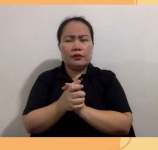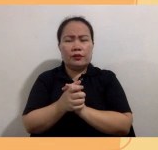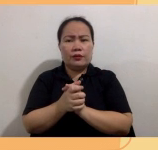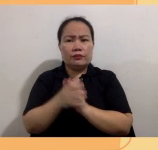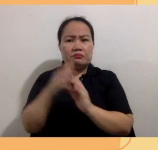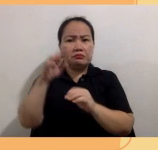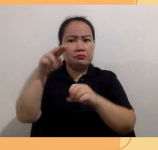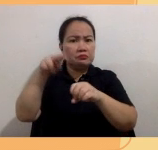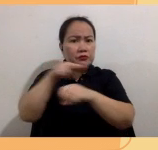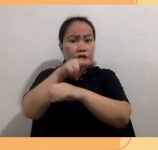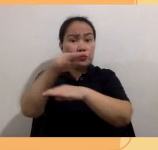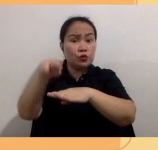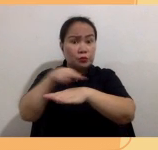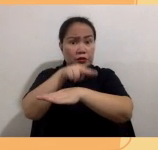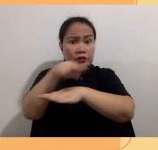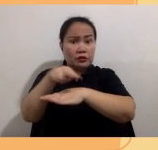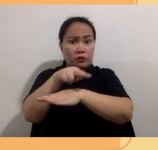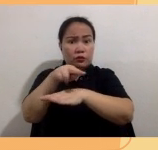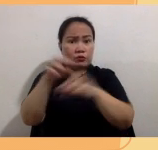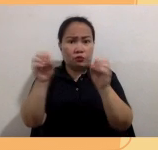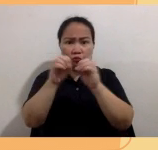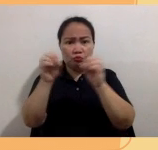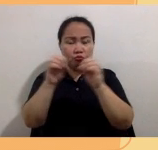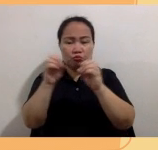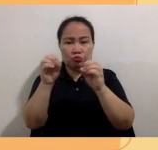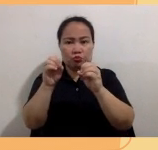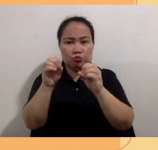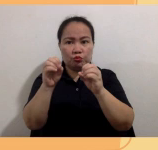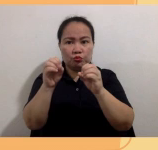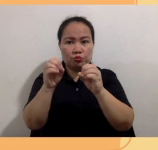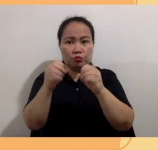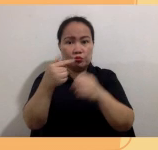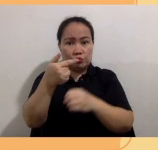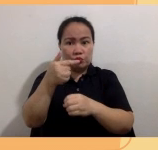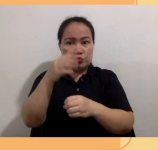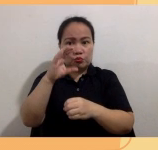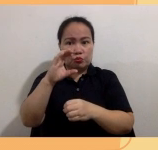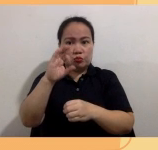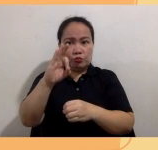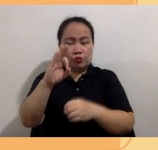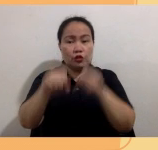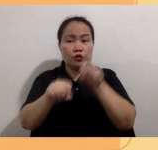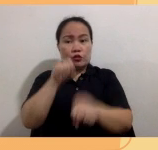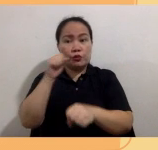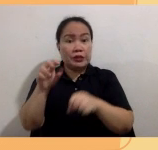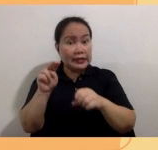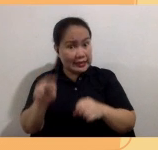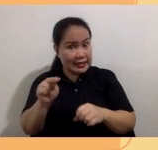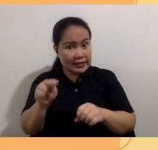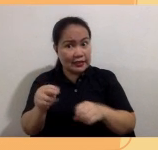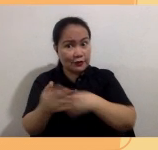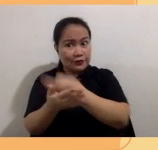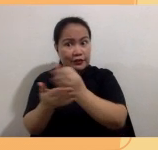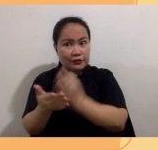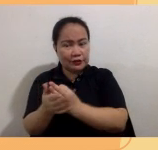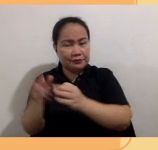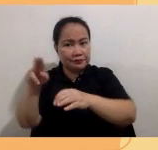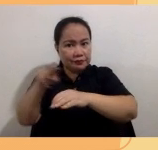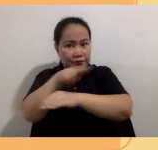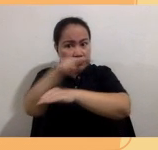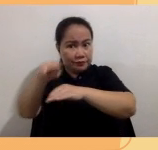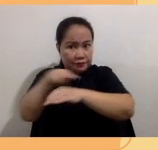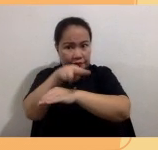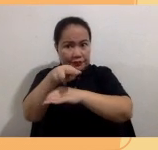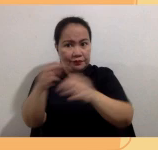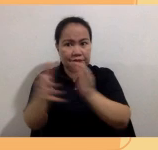siyang GCF because this is an example of a general trinomial. So, we have to factor out, okay? So, factor